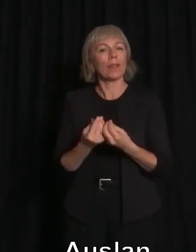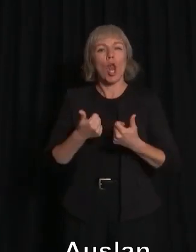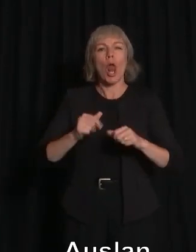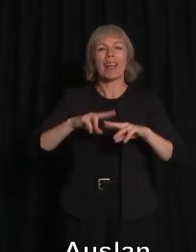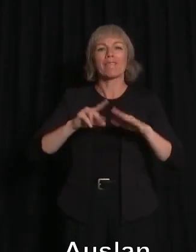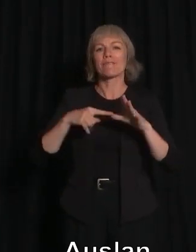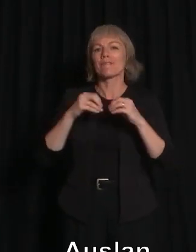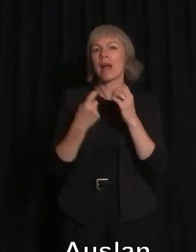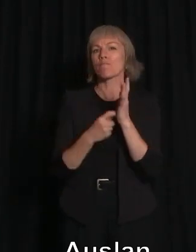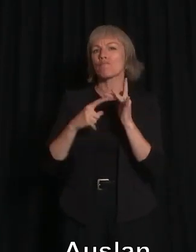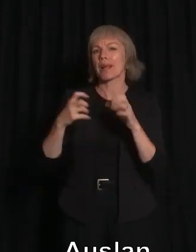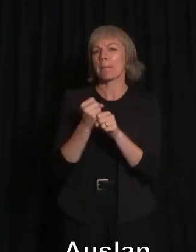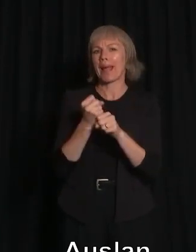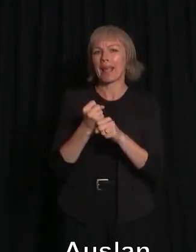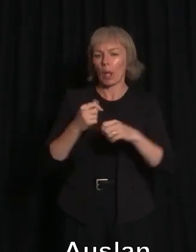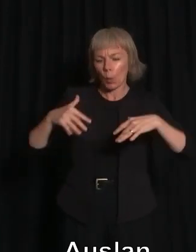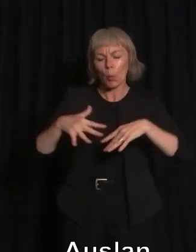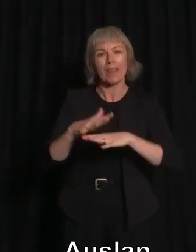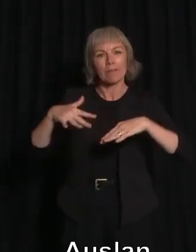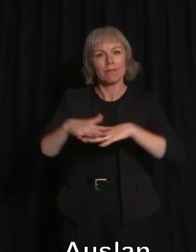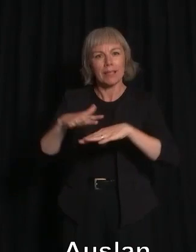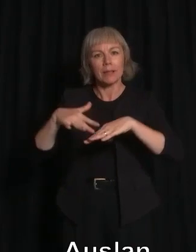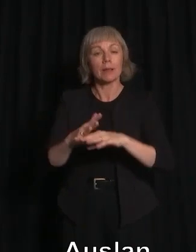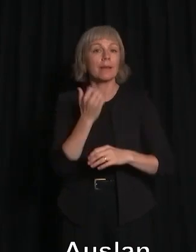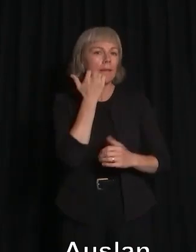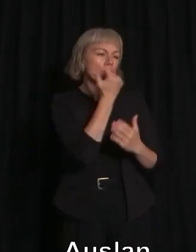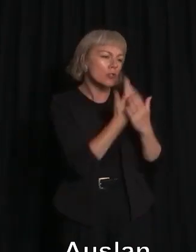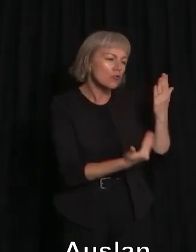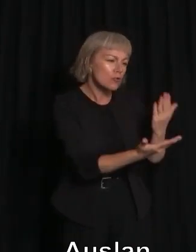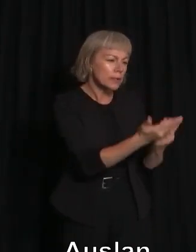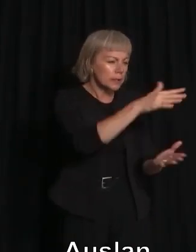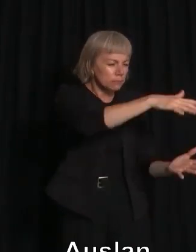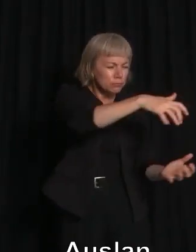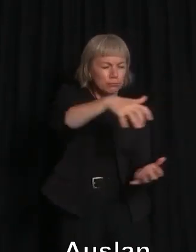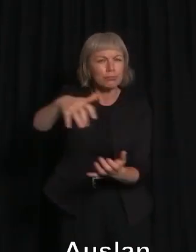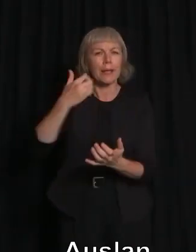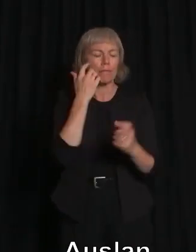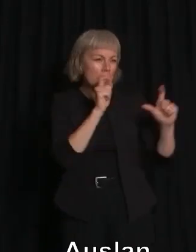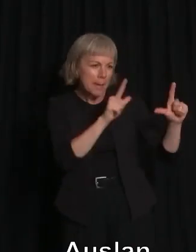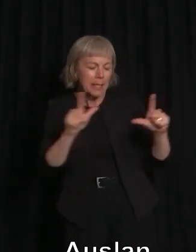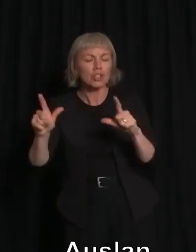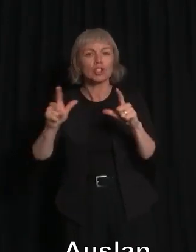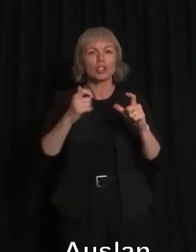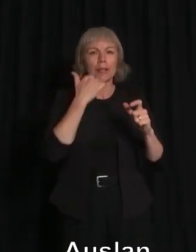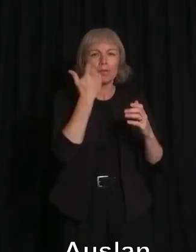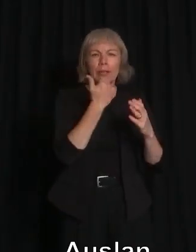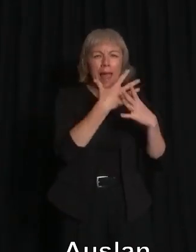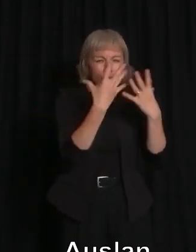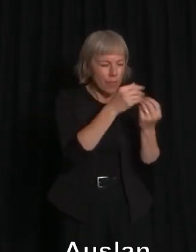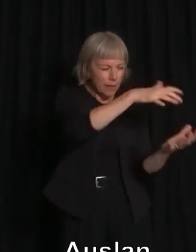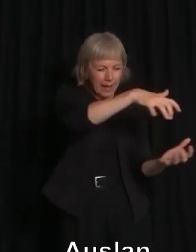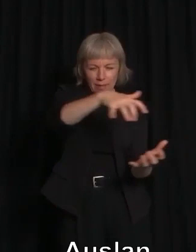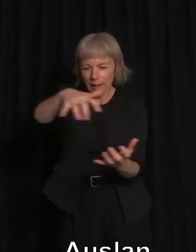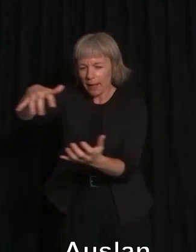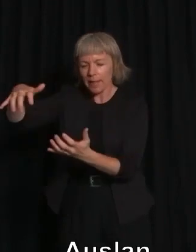weaving. Every story, every image, every piece of evidence conveyed to me a